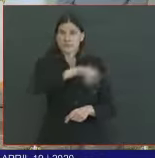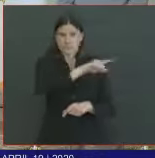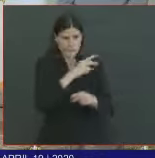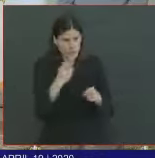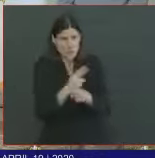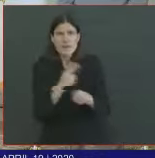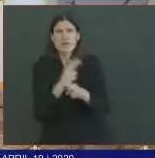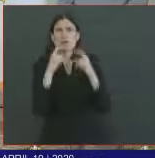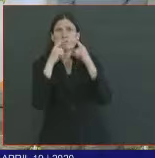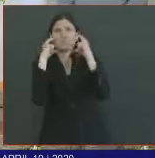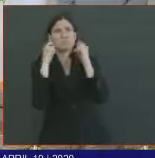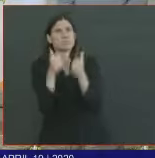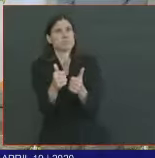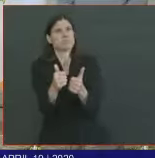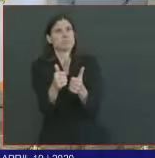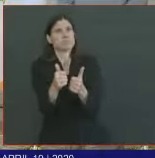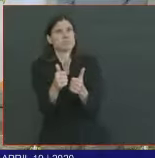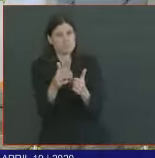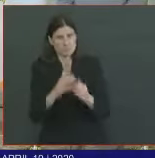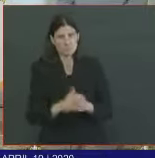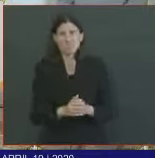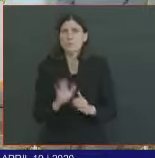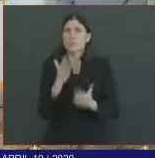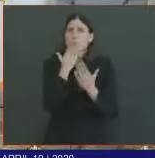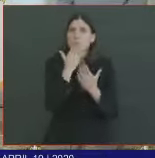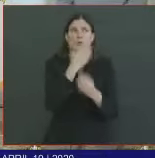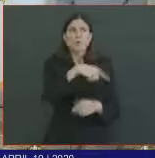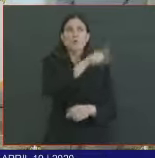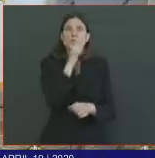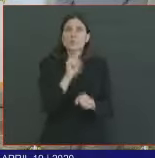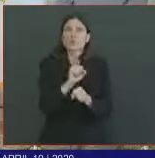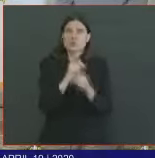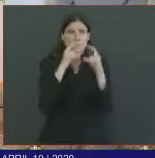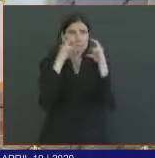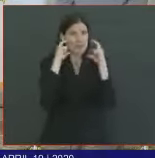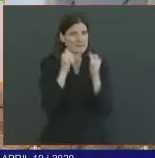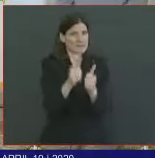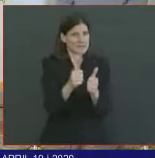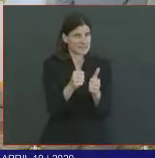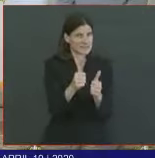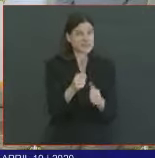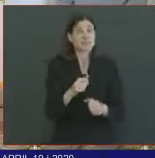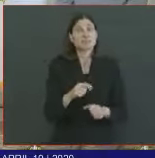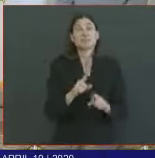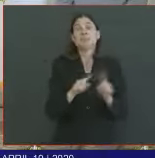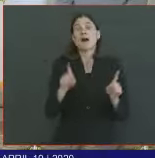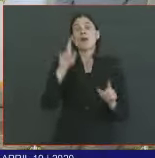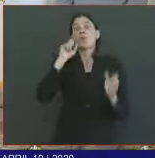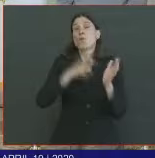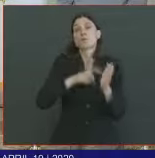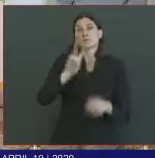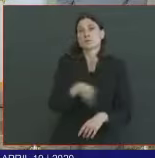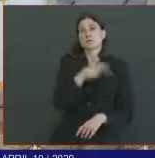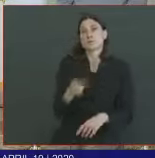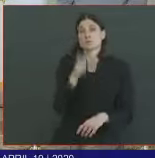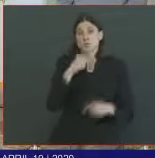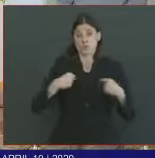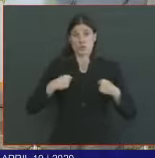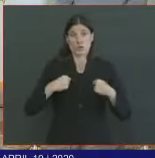I know it's hard. Thank you. Unfortunately, many of the customers who drove